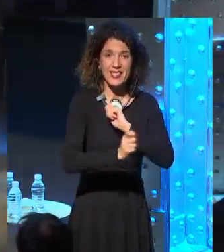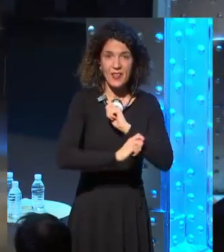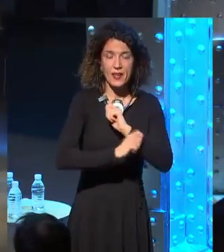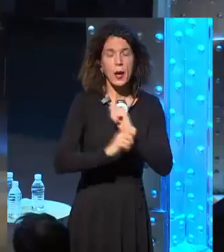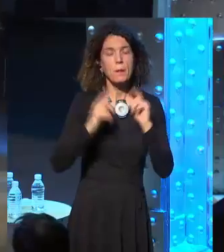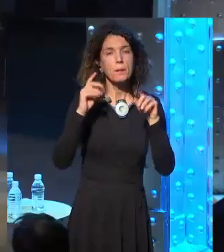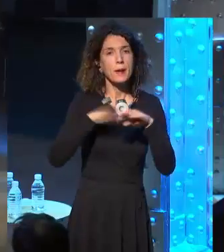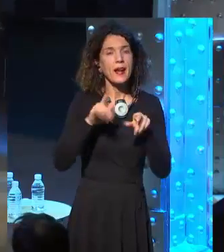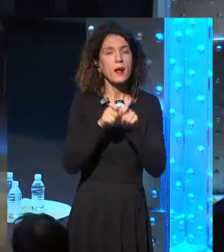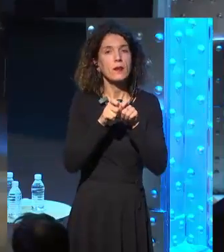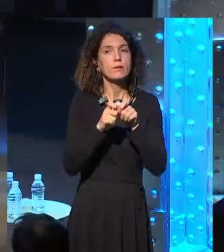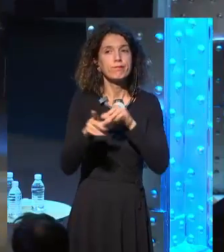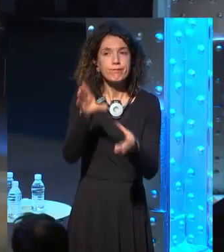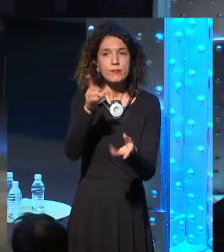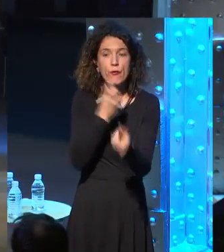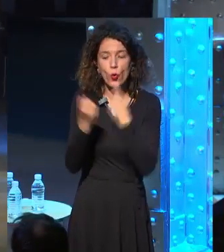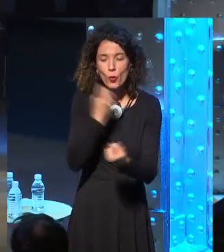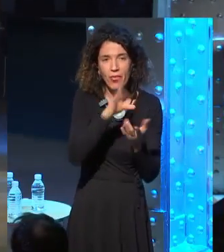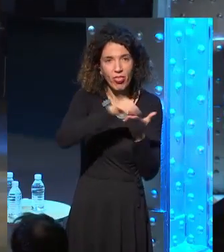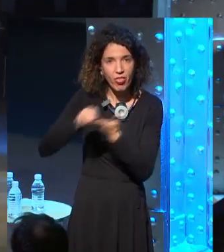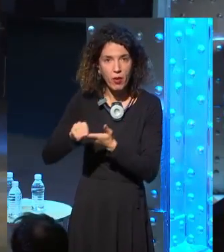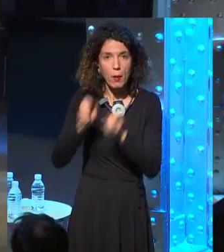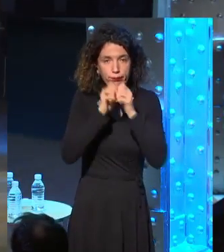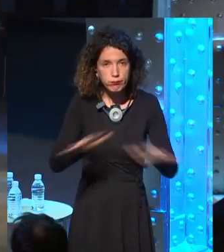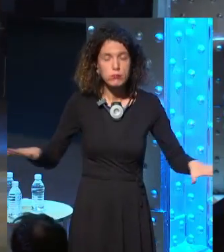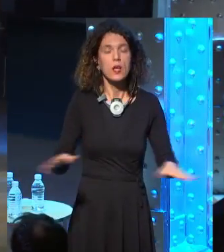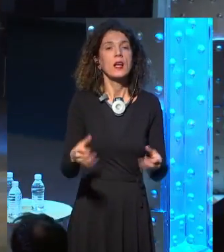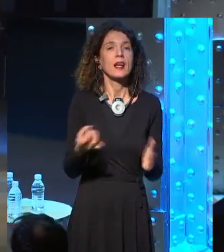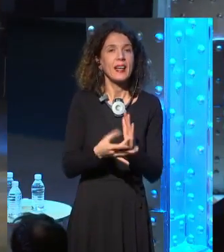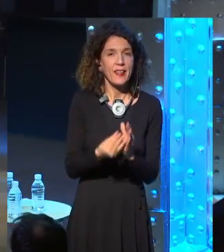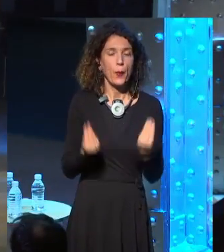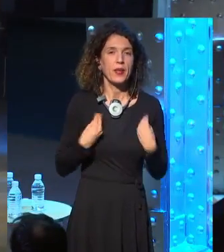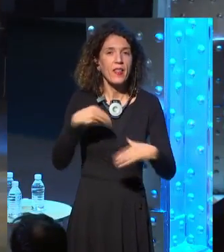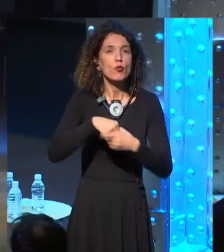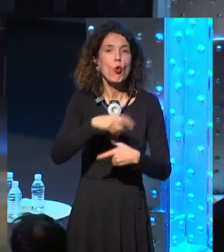disseminate information on quality of life in the population,